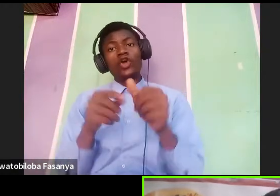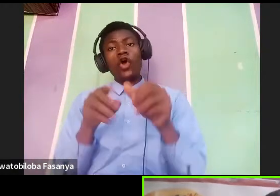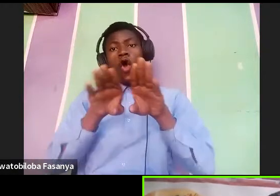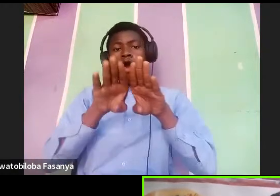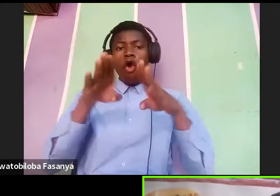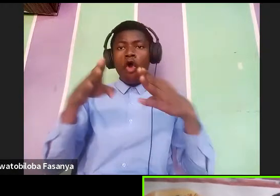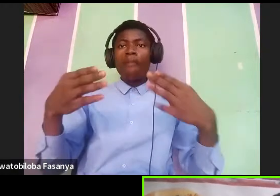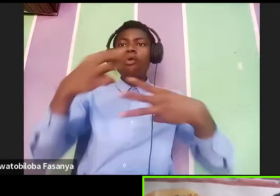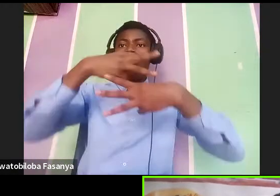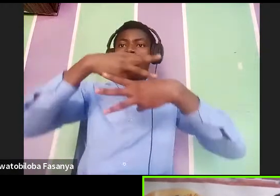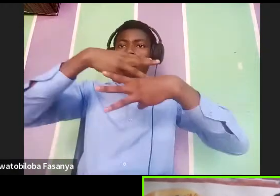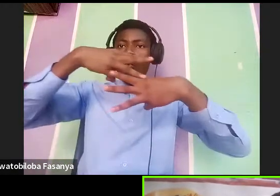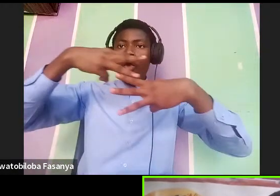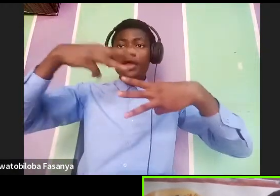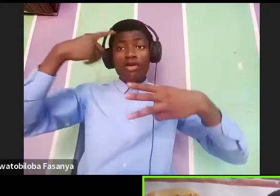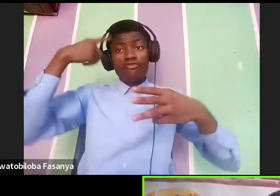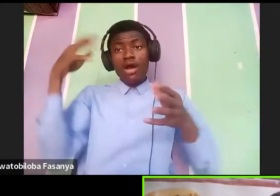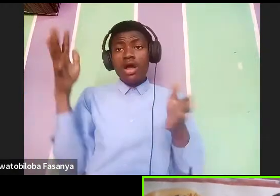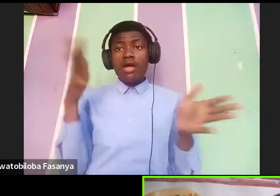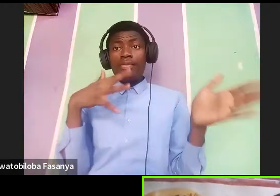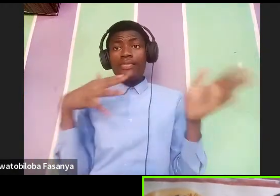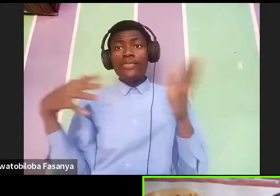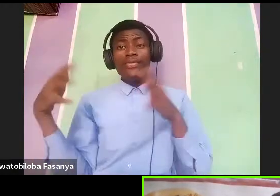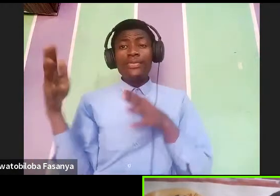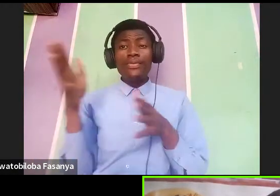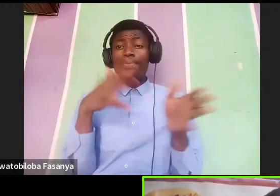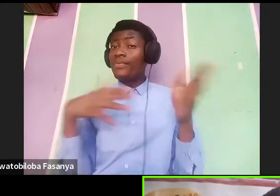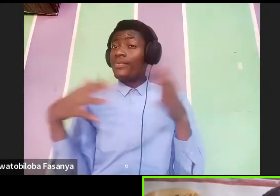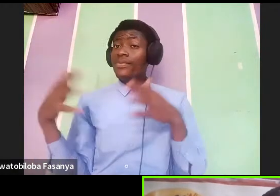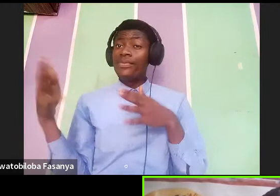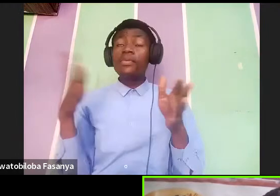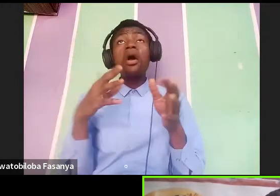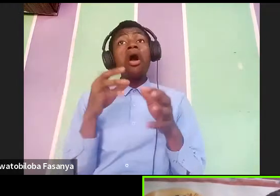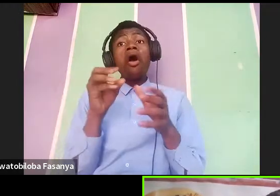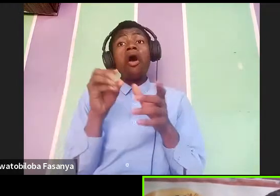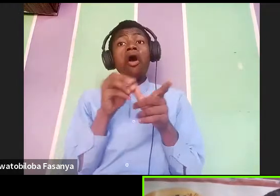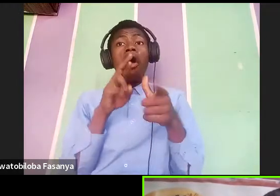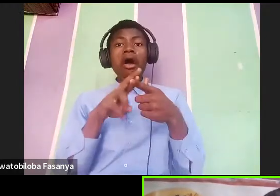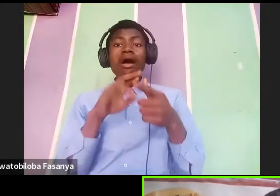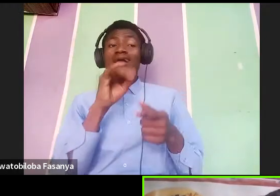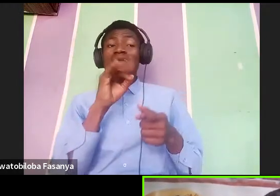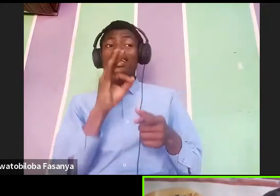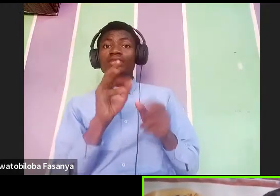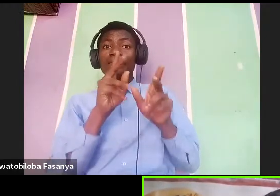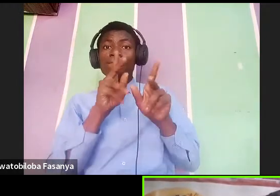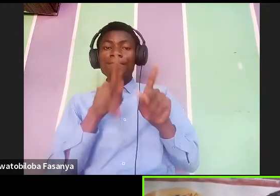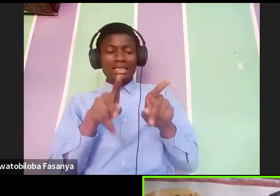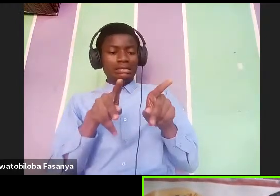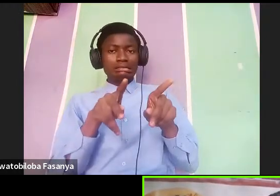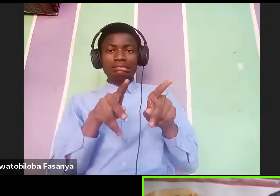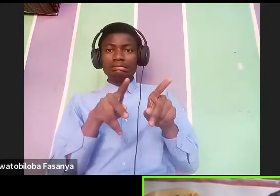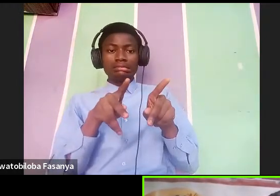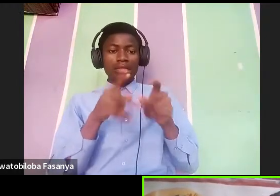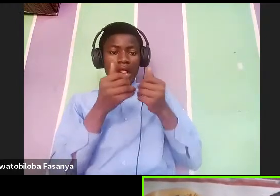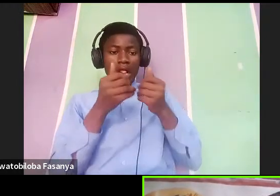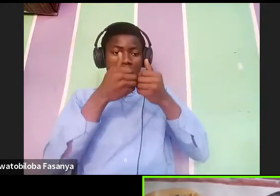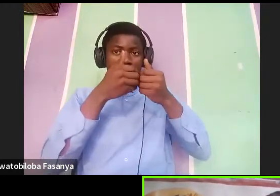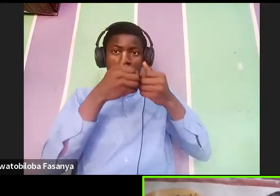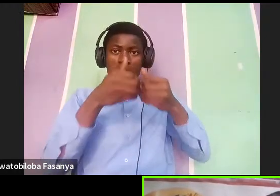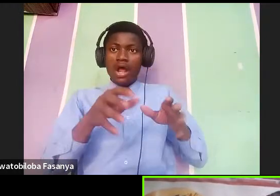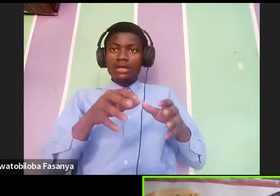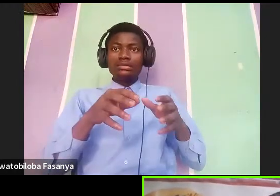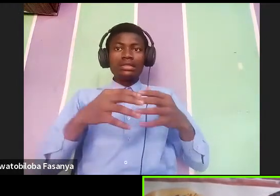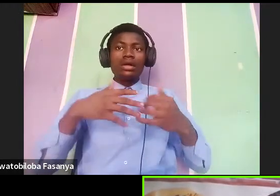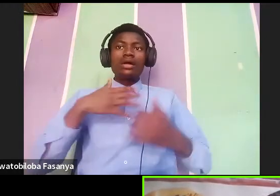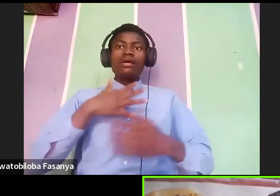breath. But if the person has lost his breath, then CPR has to be performed. CPR is a different course on itself. We're also looking at how